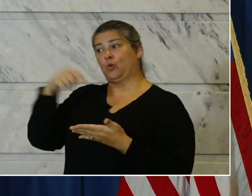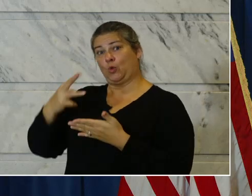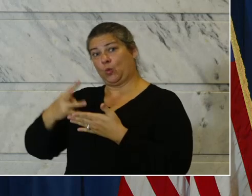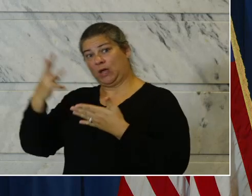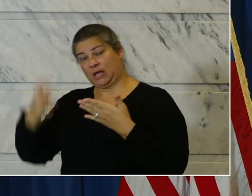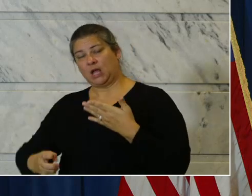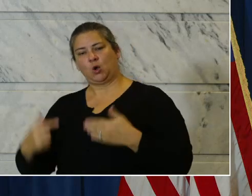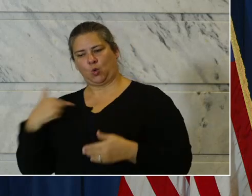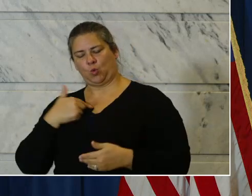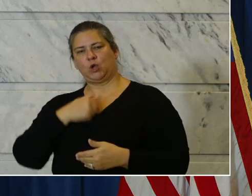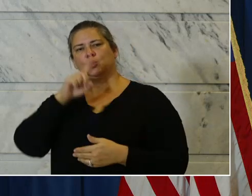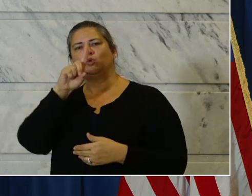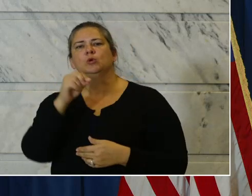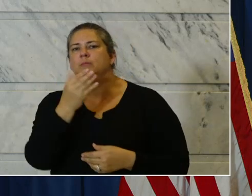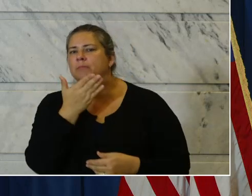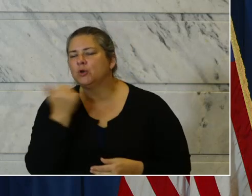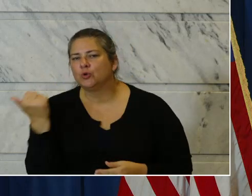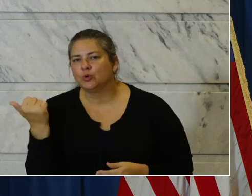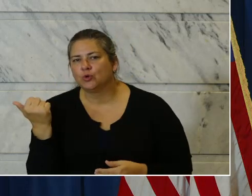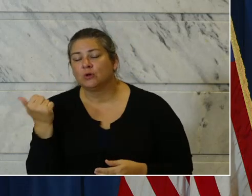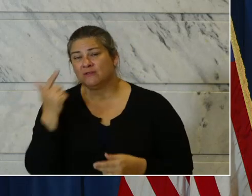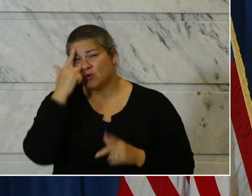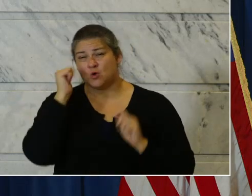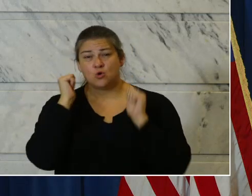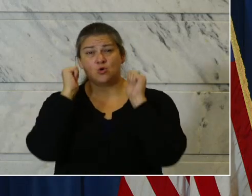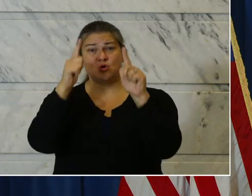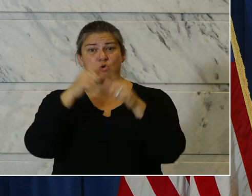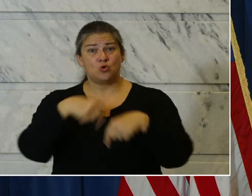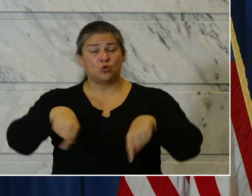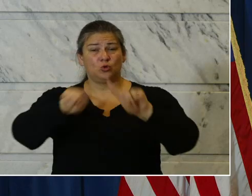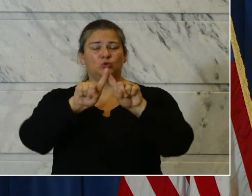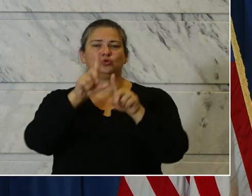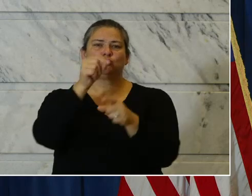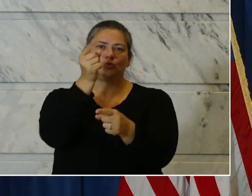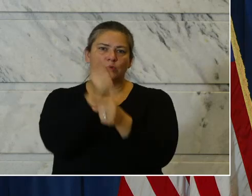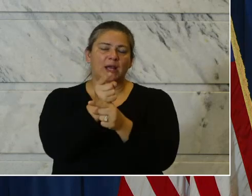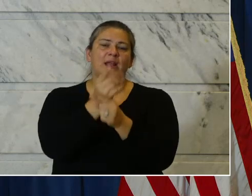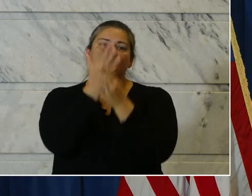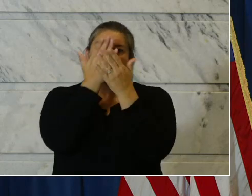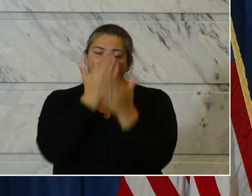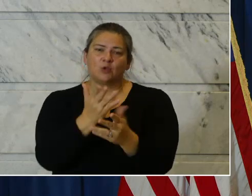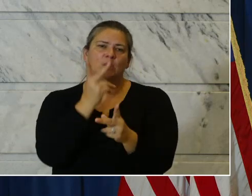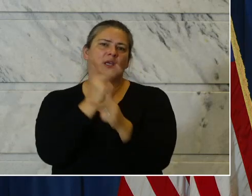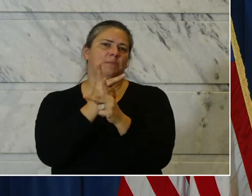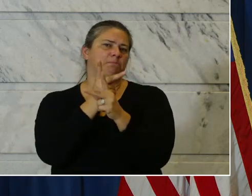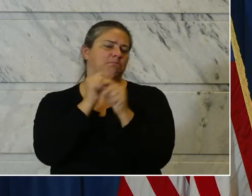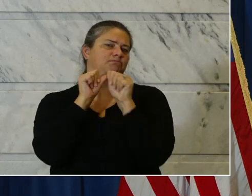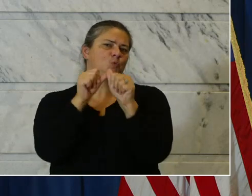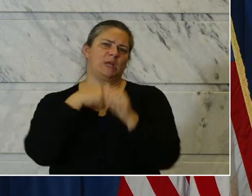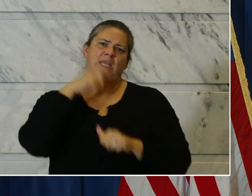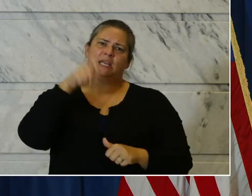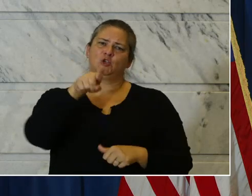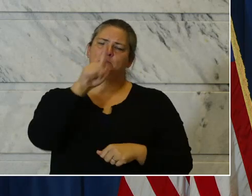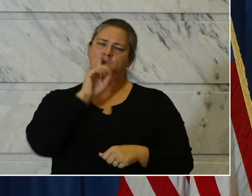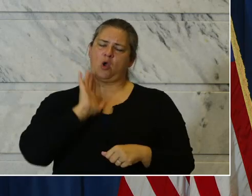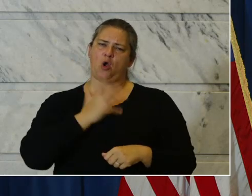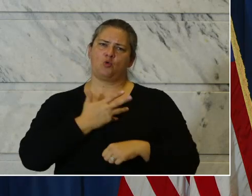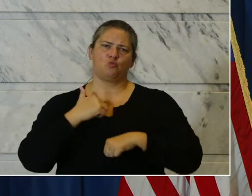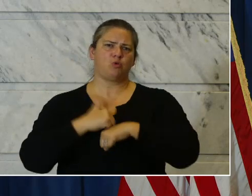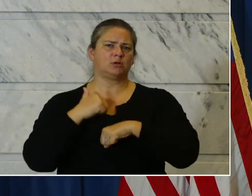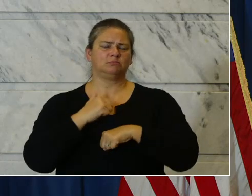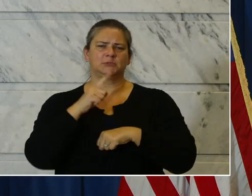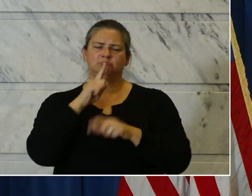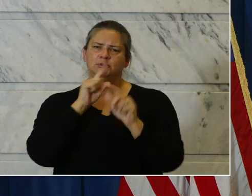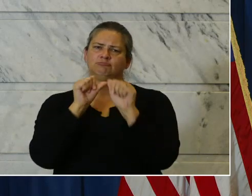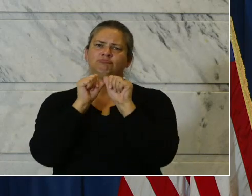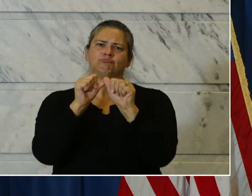that we do better. For everybody out there doing it right, thank you, keep it up. We need you. You got to be our rock. You got to be